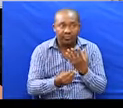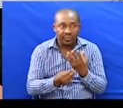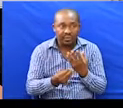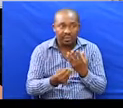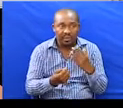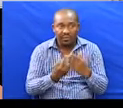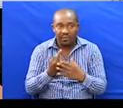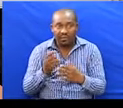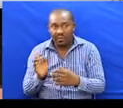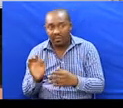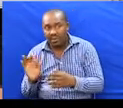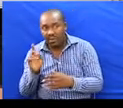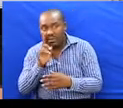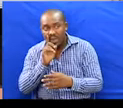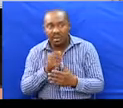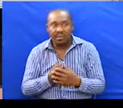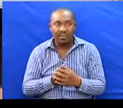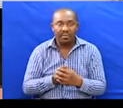mother.